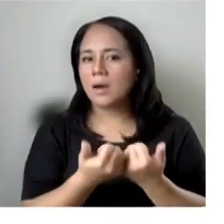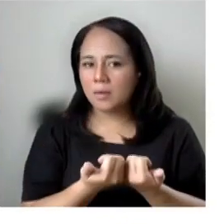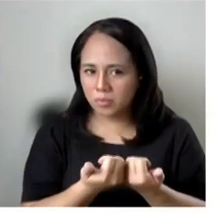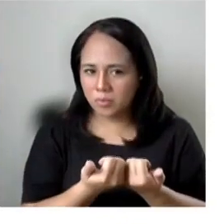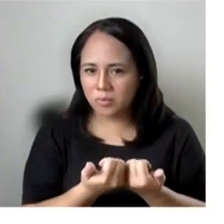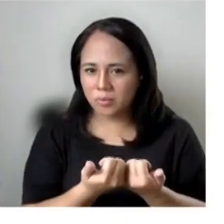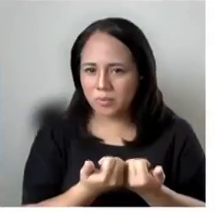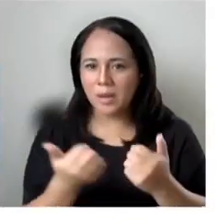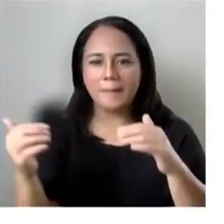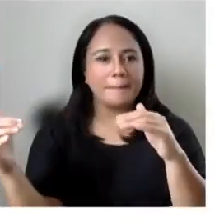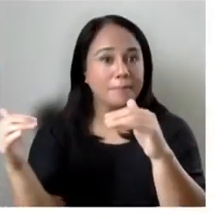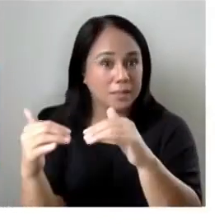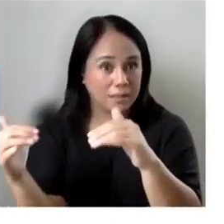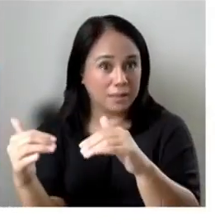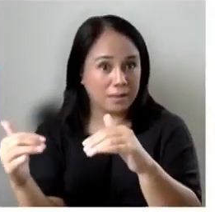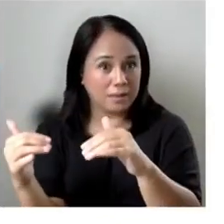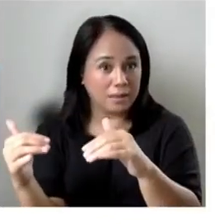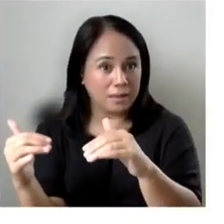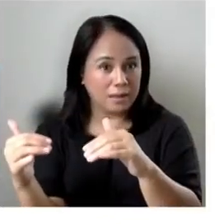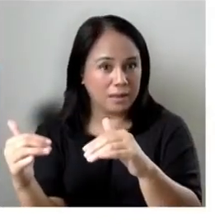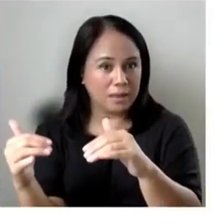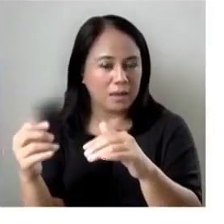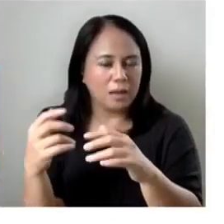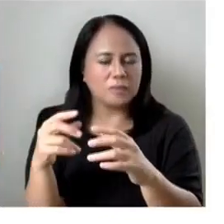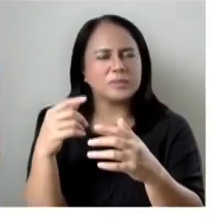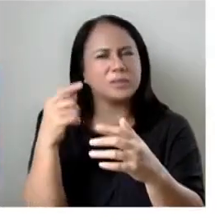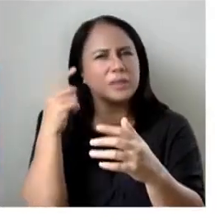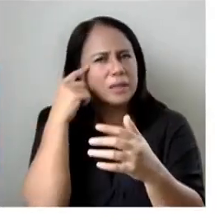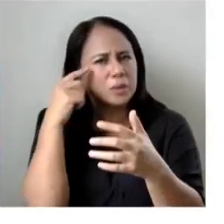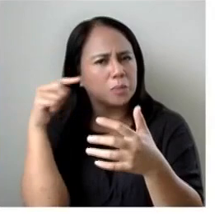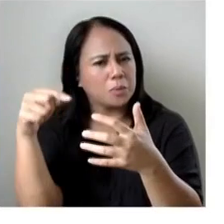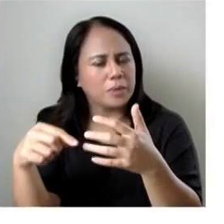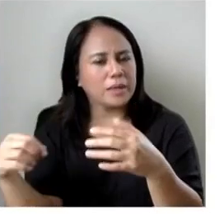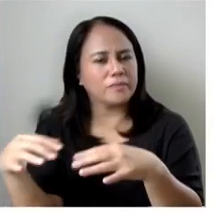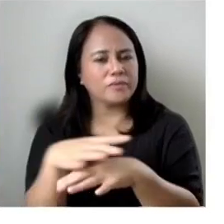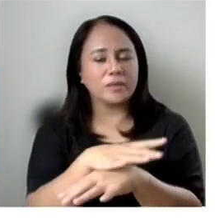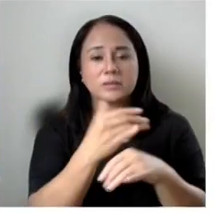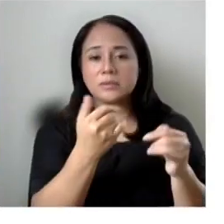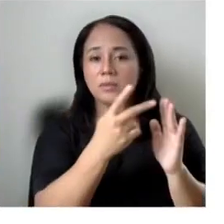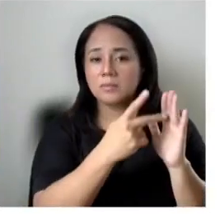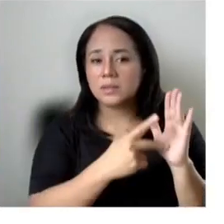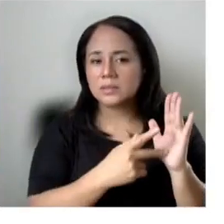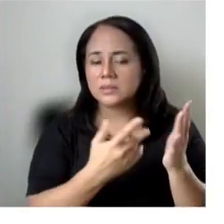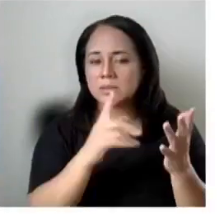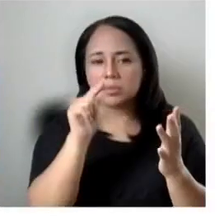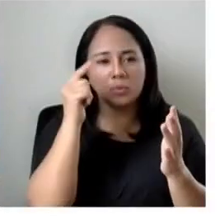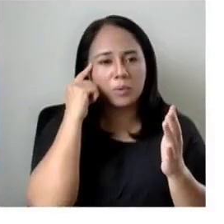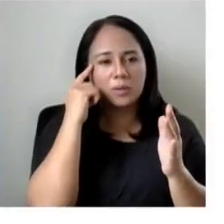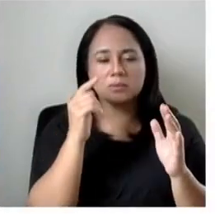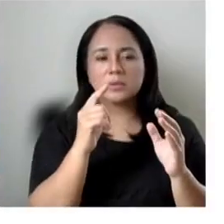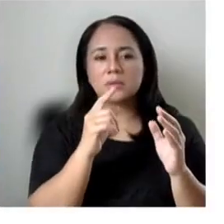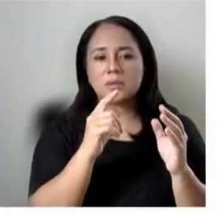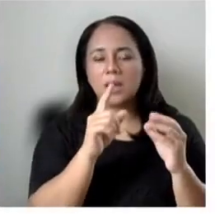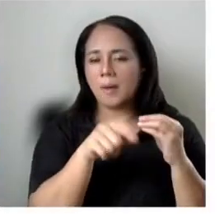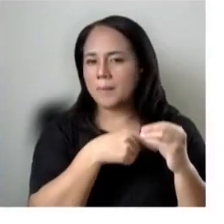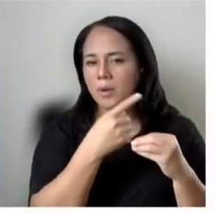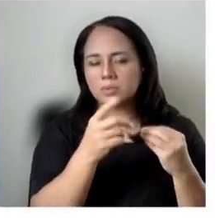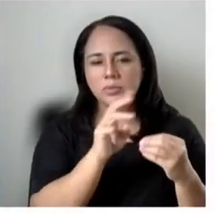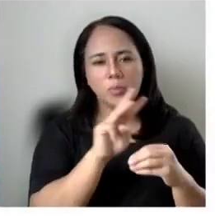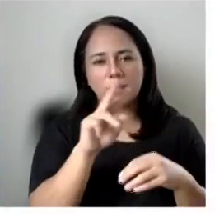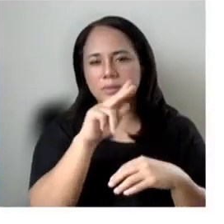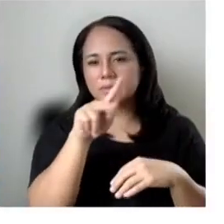and this thinking of mechanisms affect the current policies that the government has regarding the West Philippine